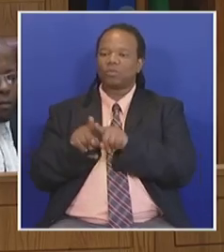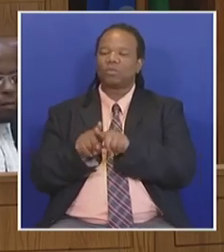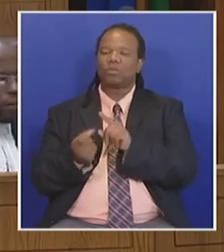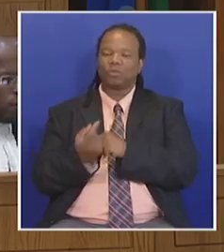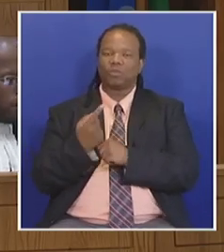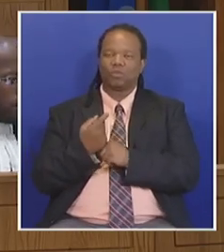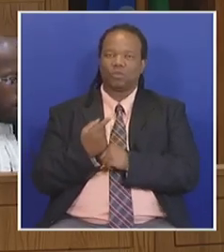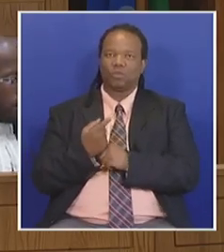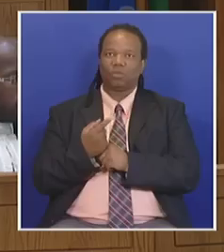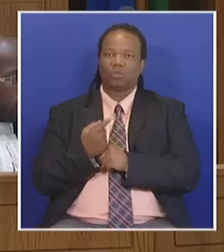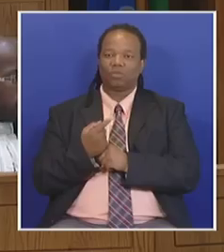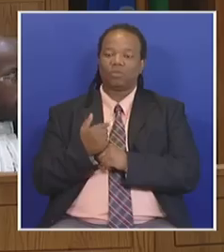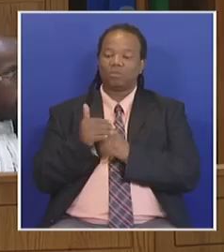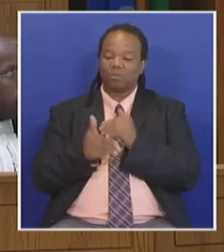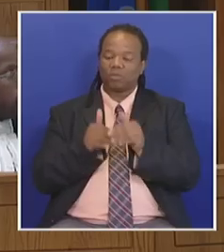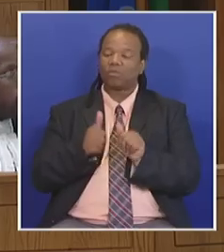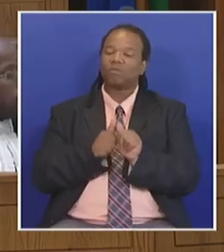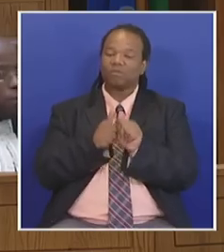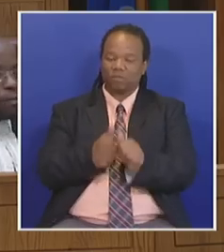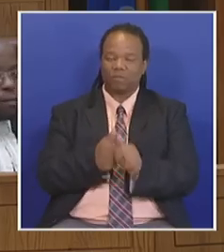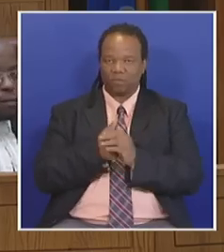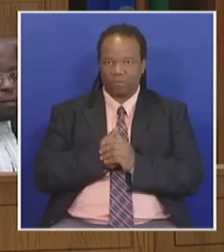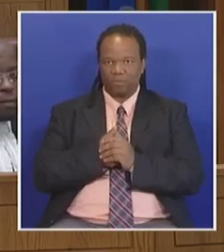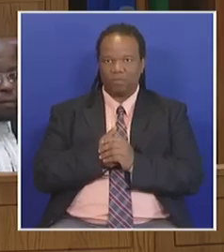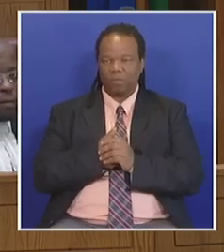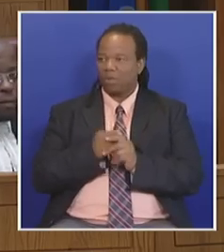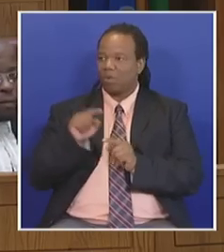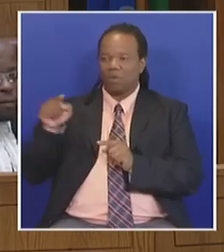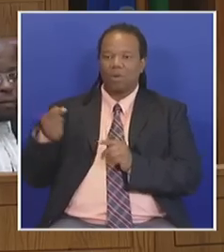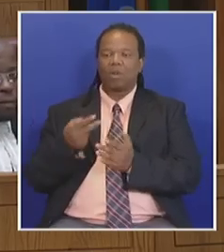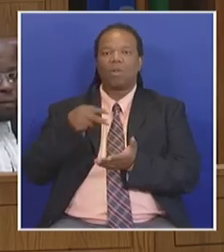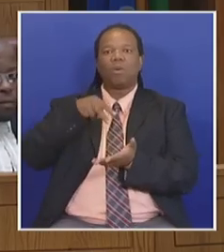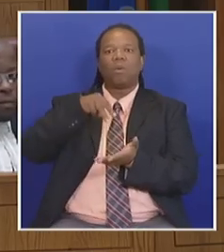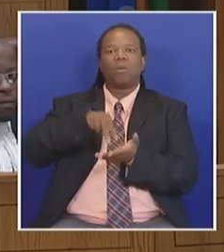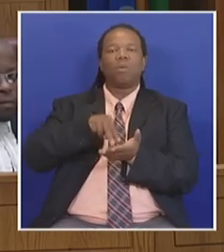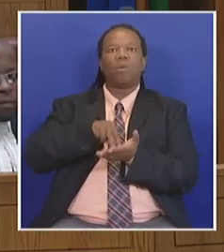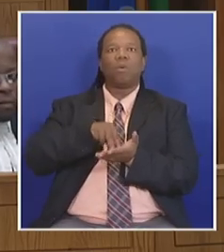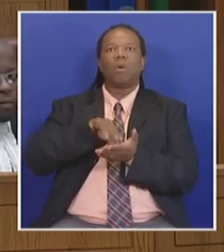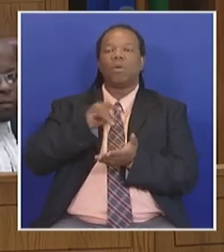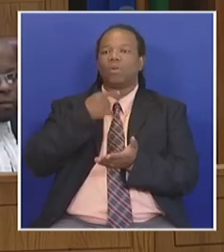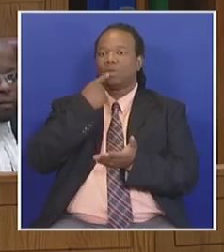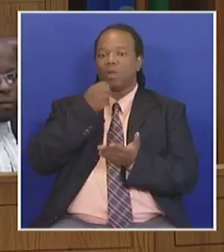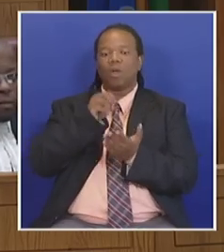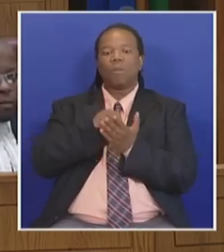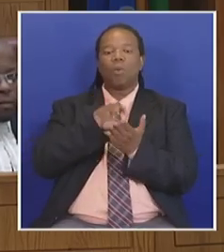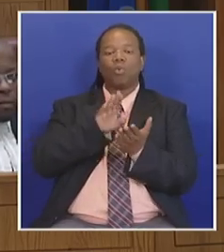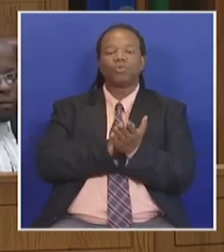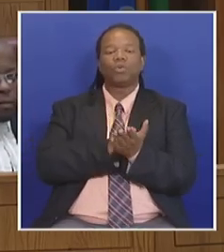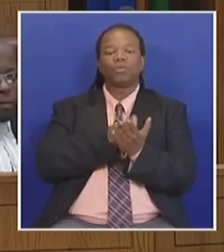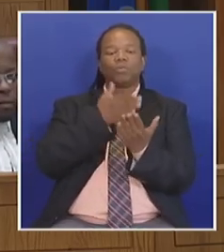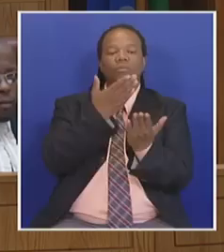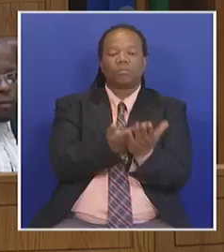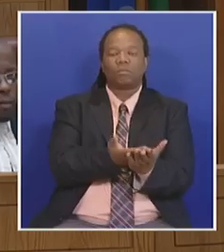That is the process. That you cannot come and spring in a motion and demand an urgent